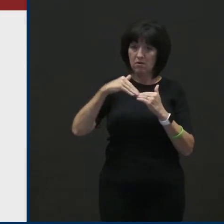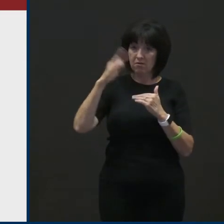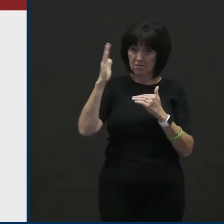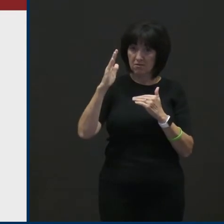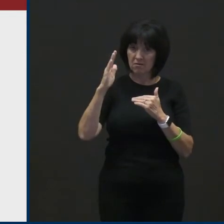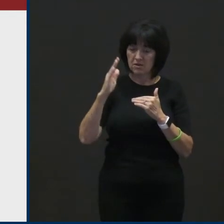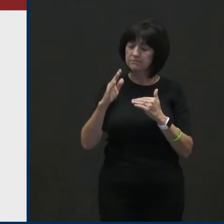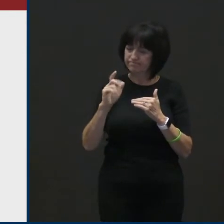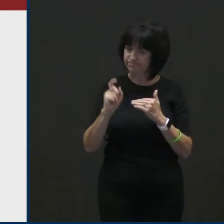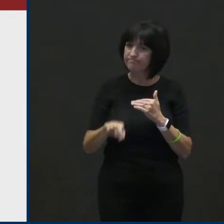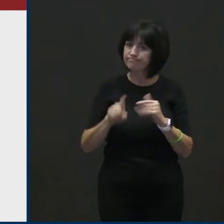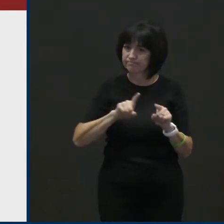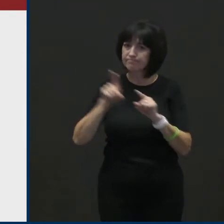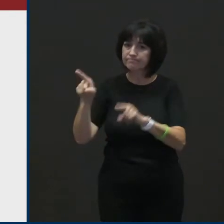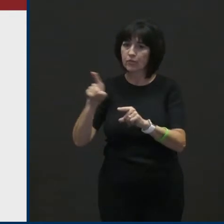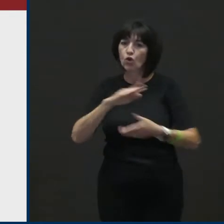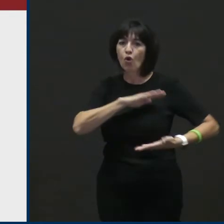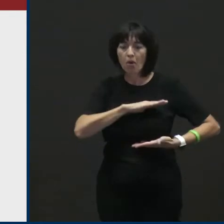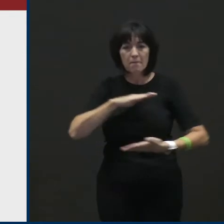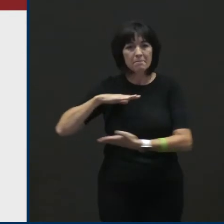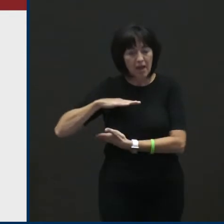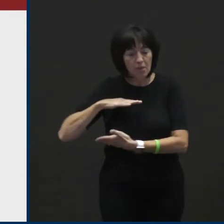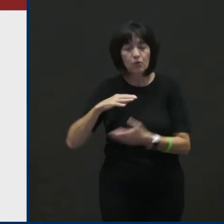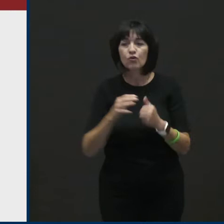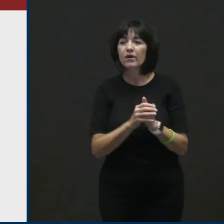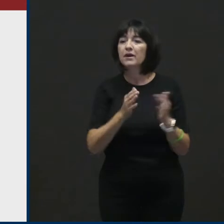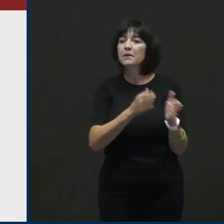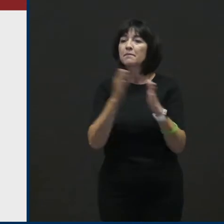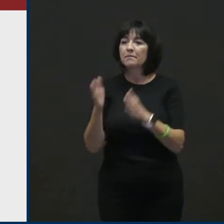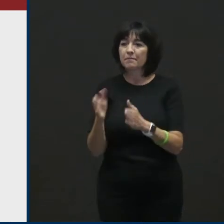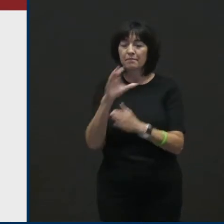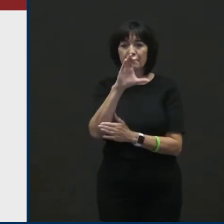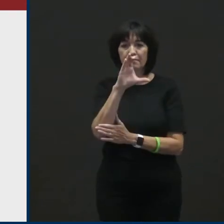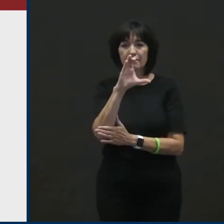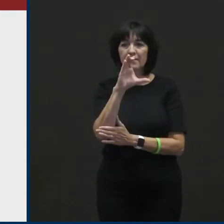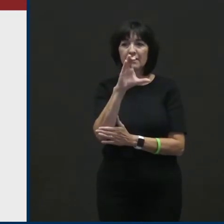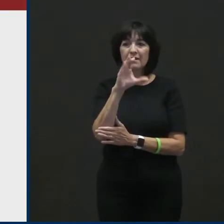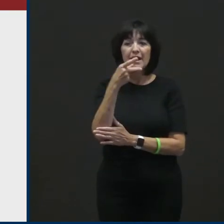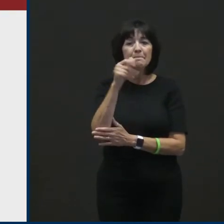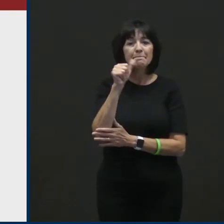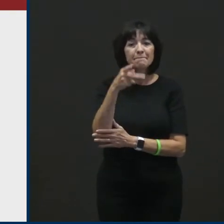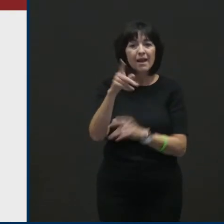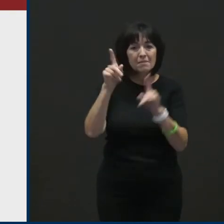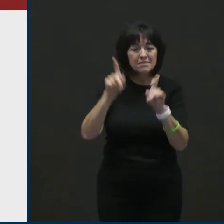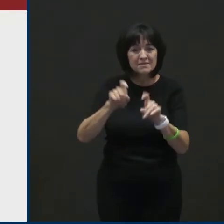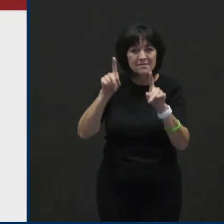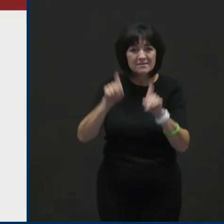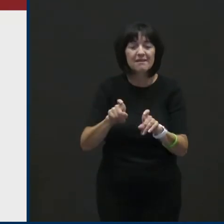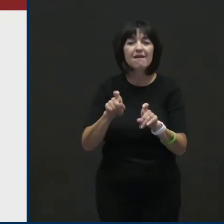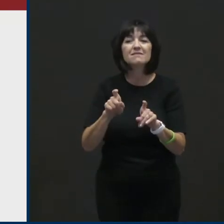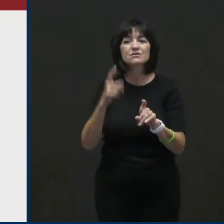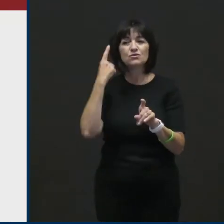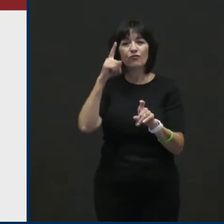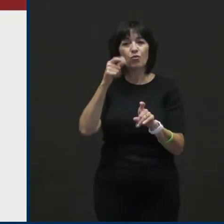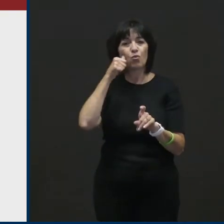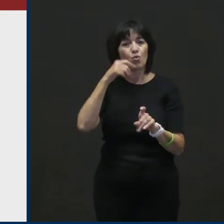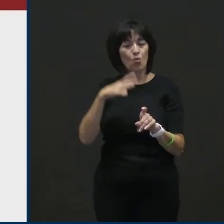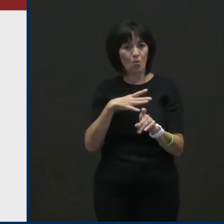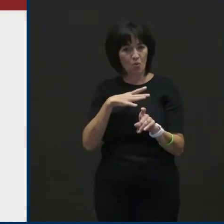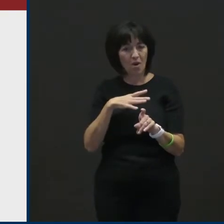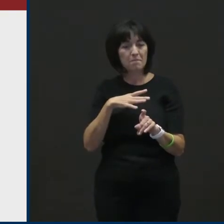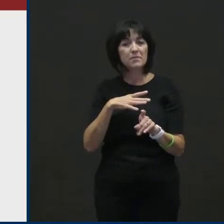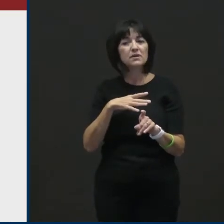women in their 20s should get a pap smear and an HPV test about every 3 years, and women from 30